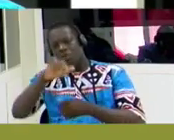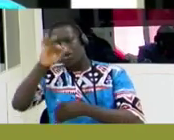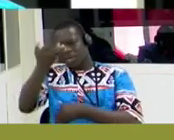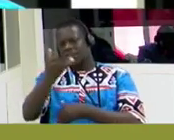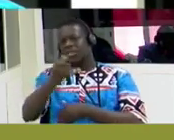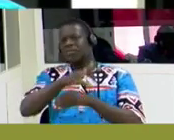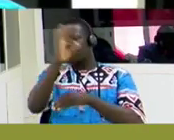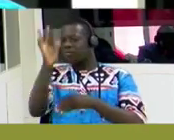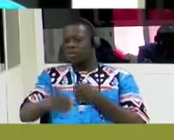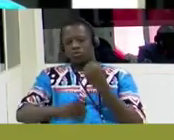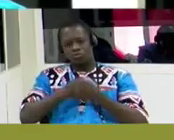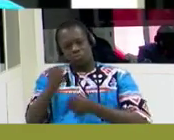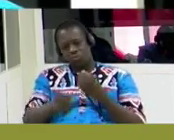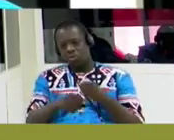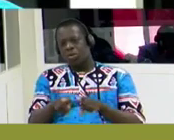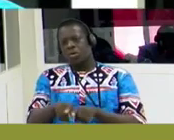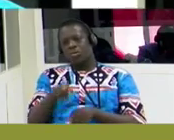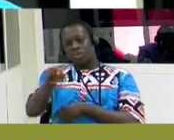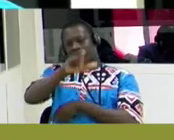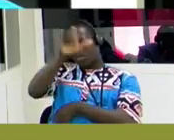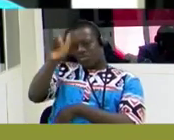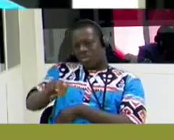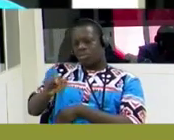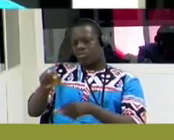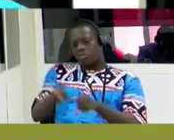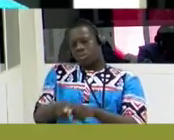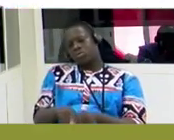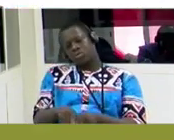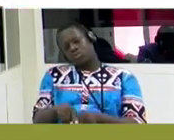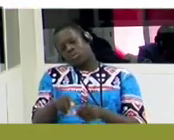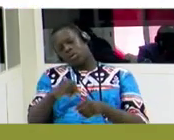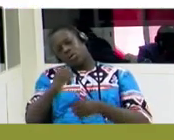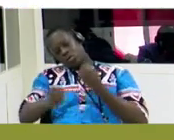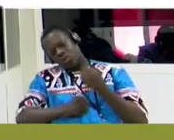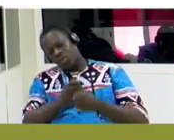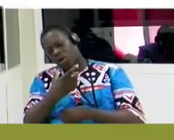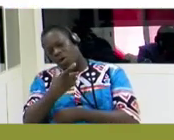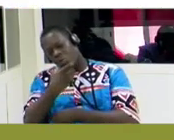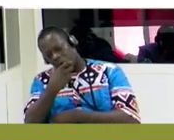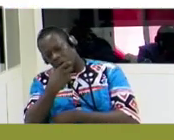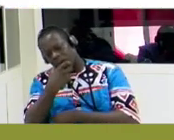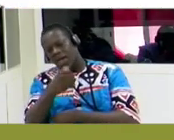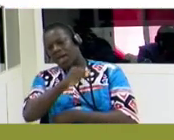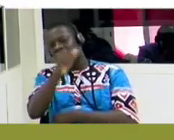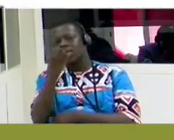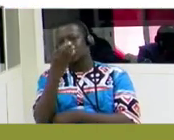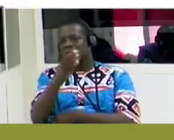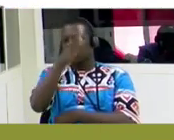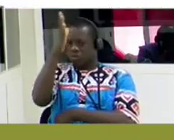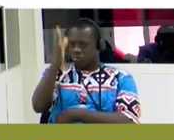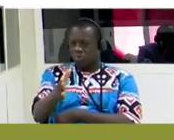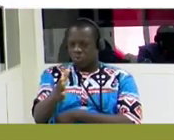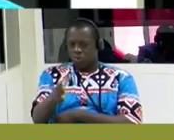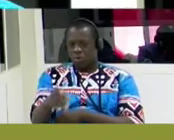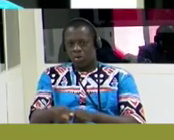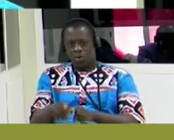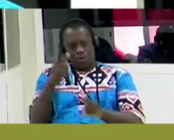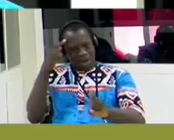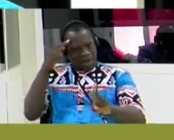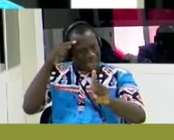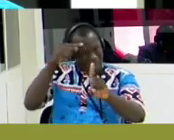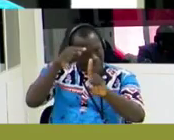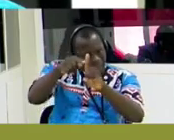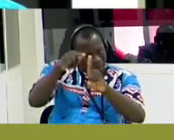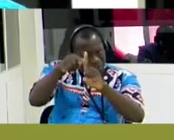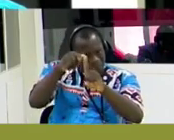the person would break down and do what? And I said that, yes, it's true. So the objective was to break the